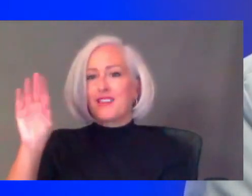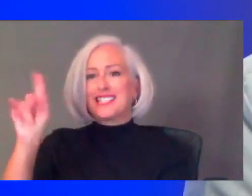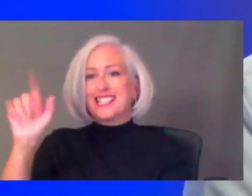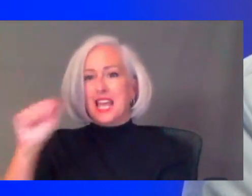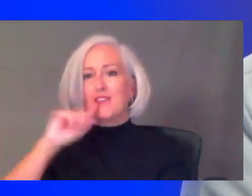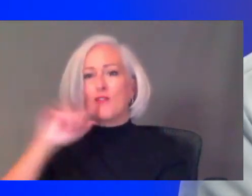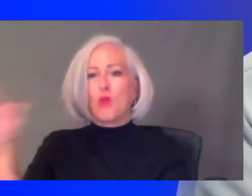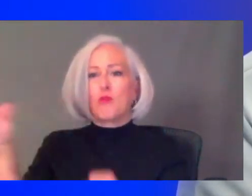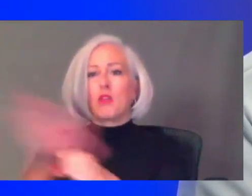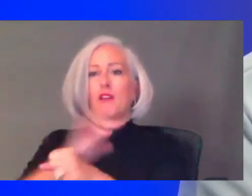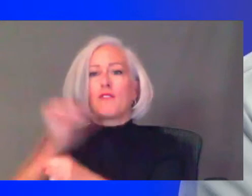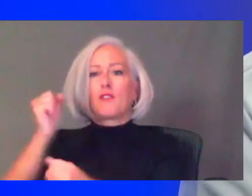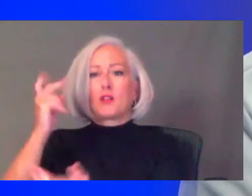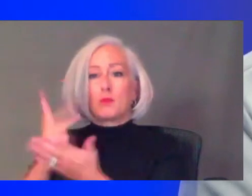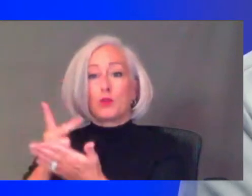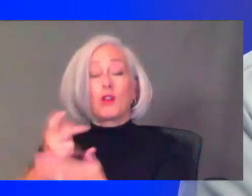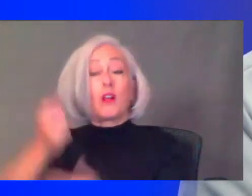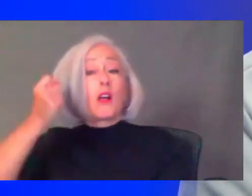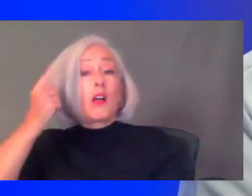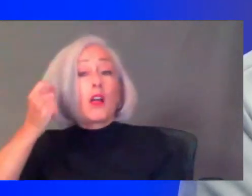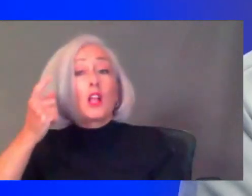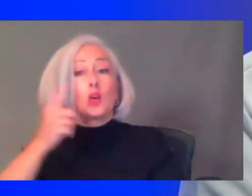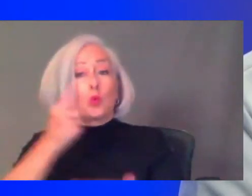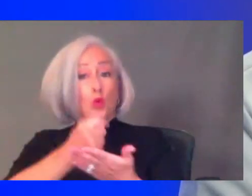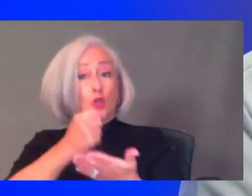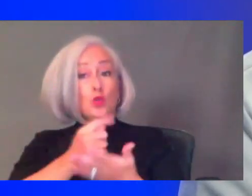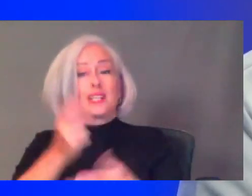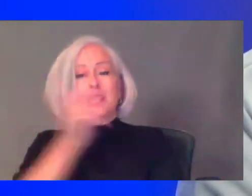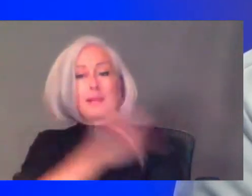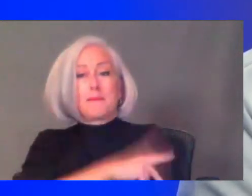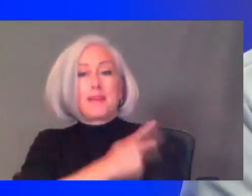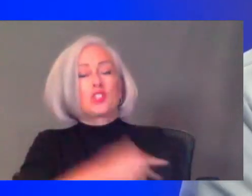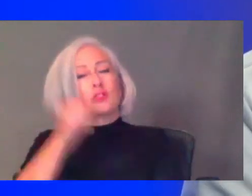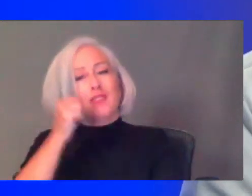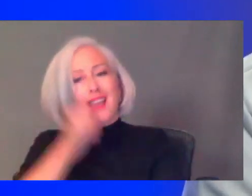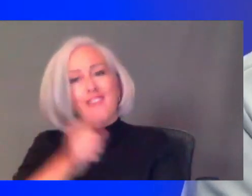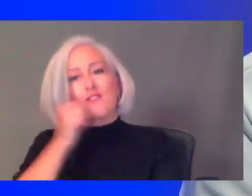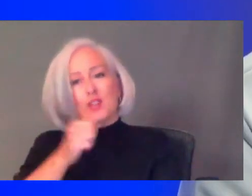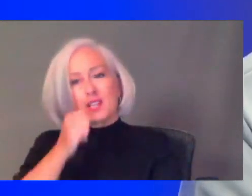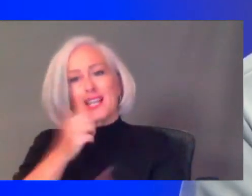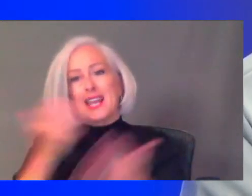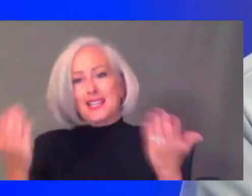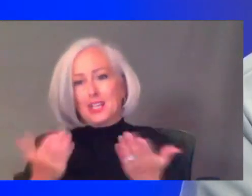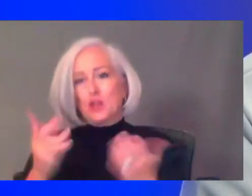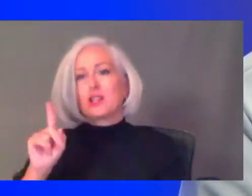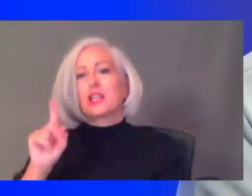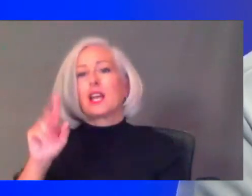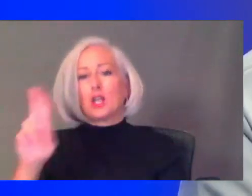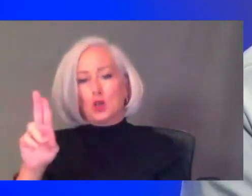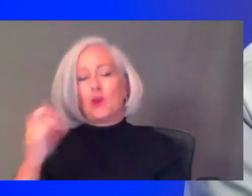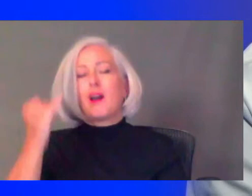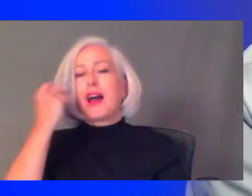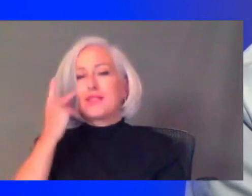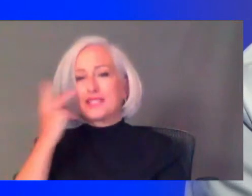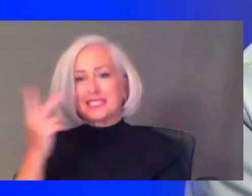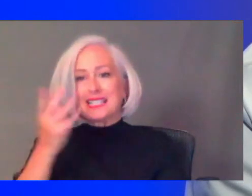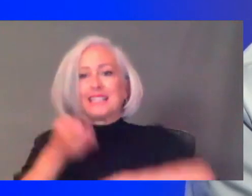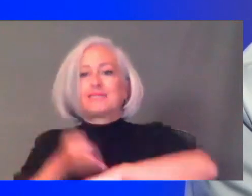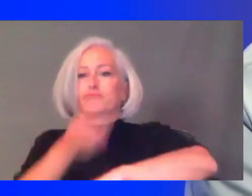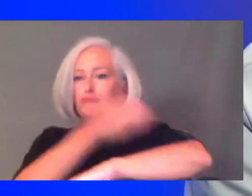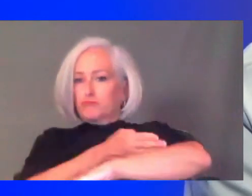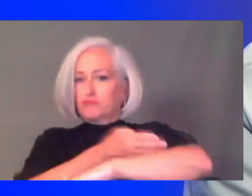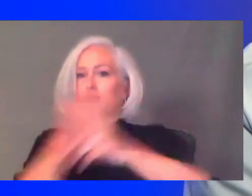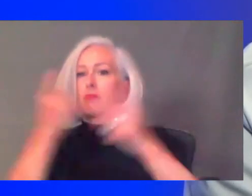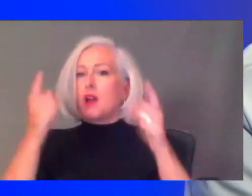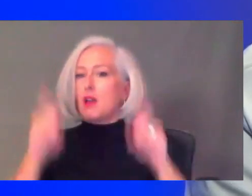around? So yesterday, both there's two different. There's the Regeneron version and there's the Lilly version, I